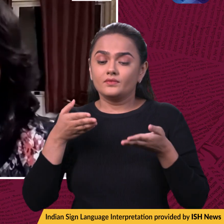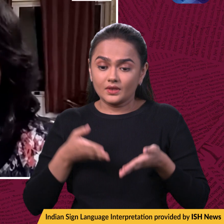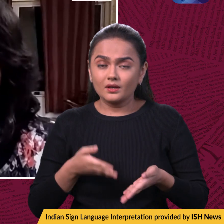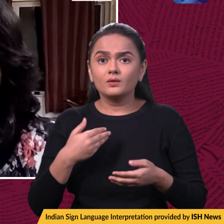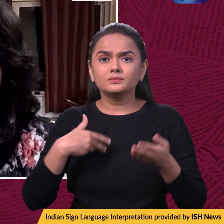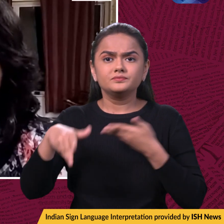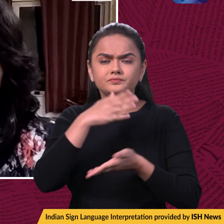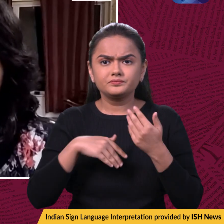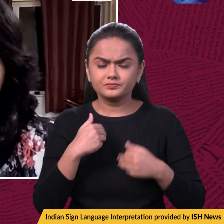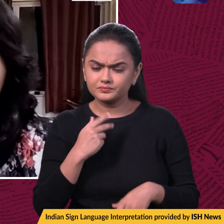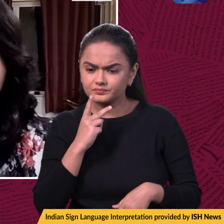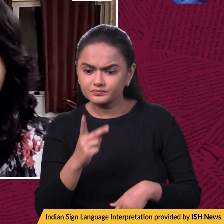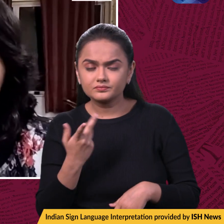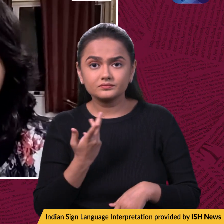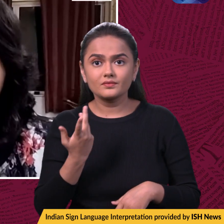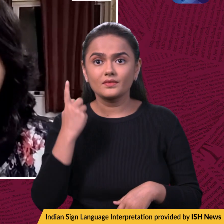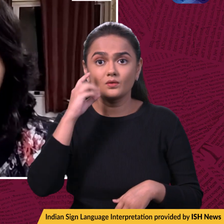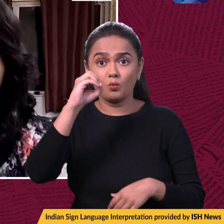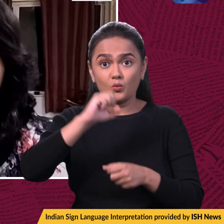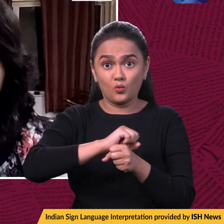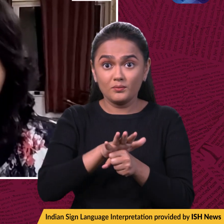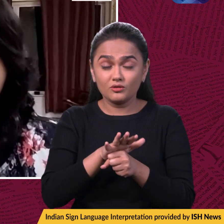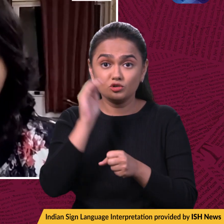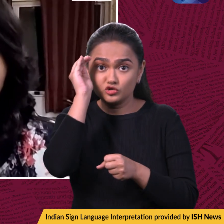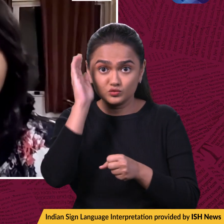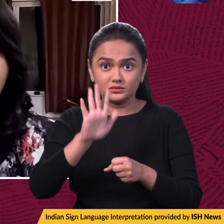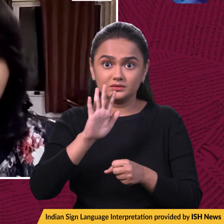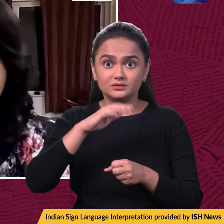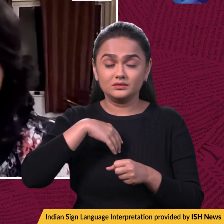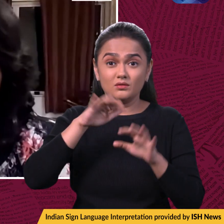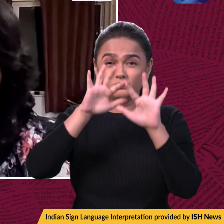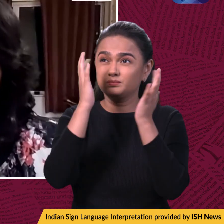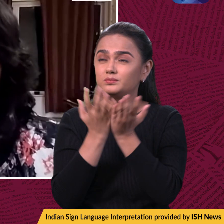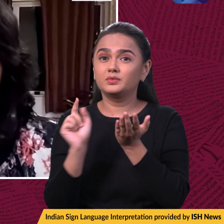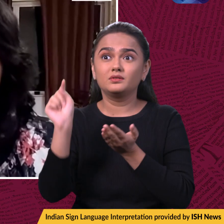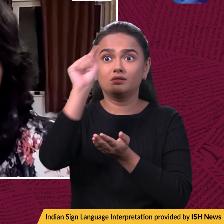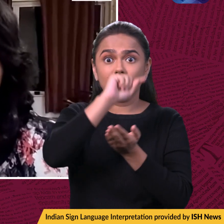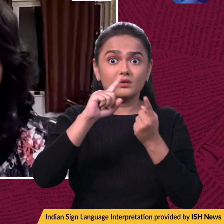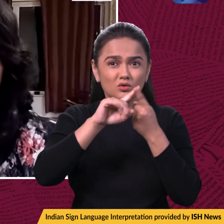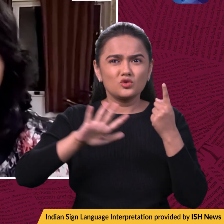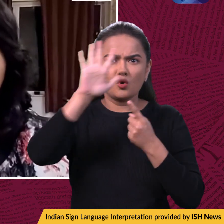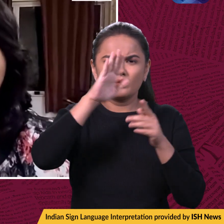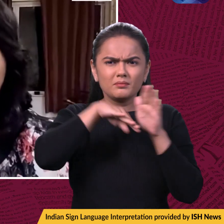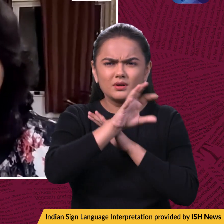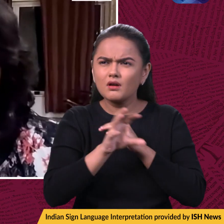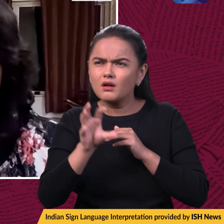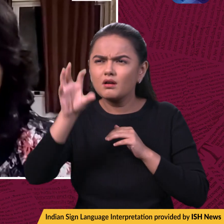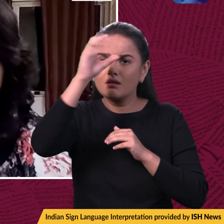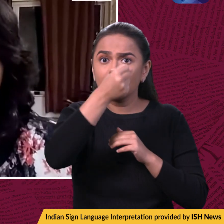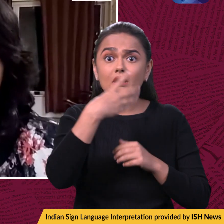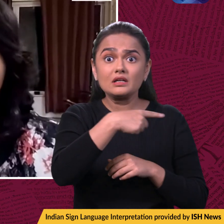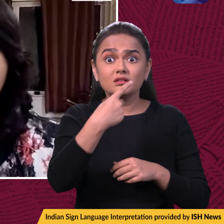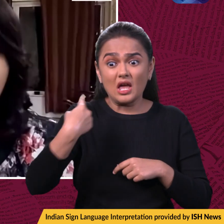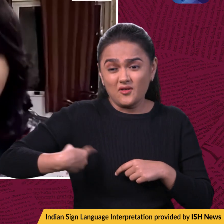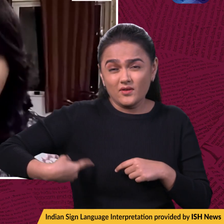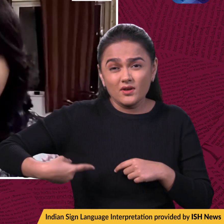Let's now take a look at Omicron news from across the globe. Several European countries have